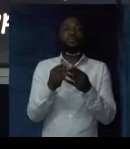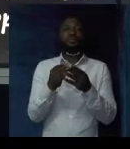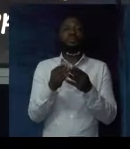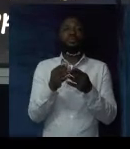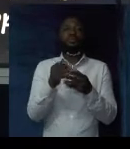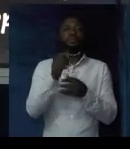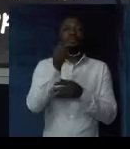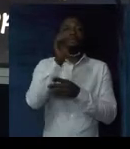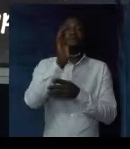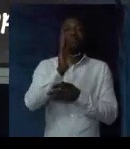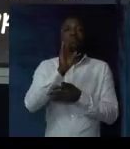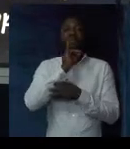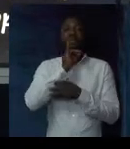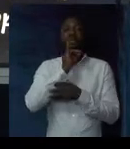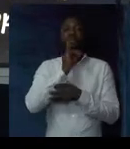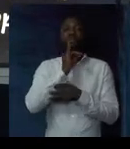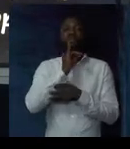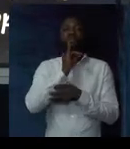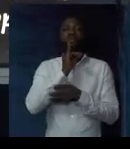Voila!